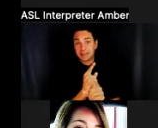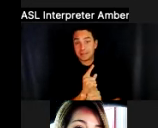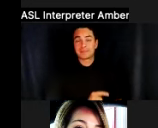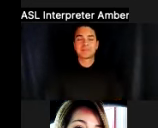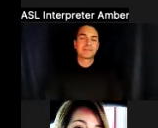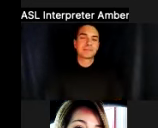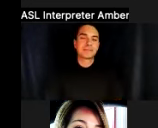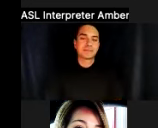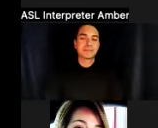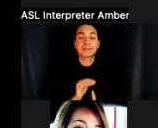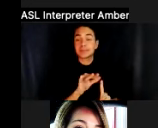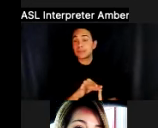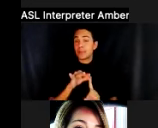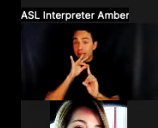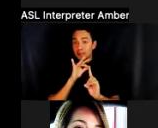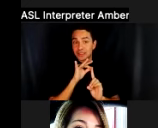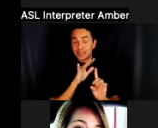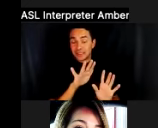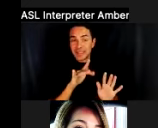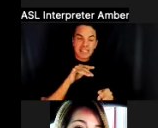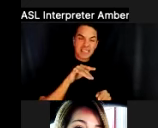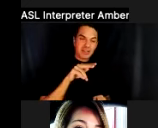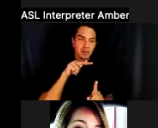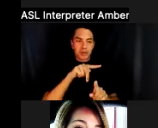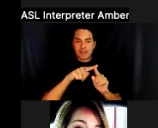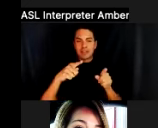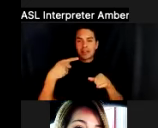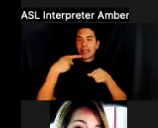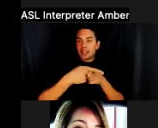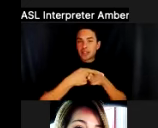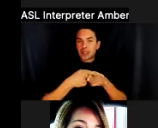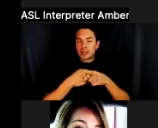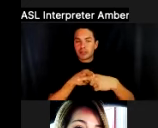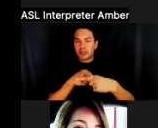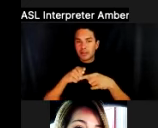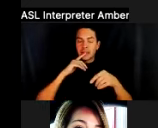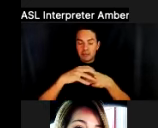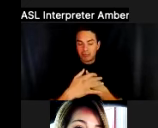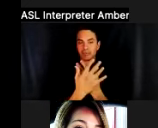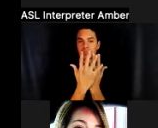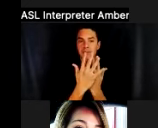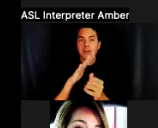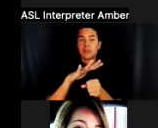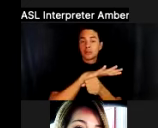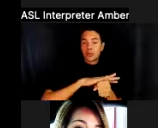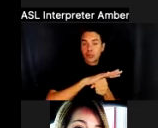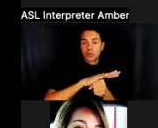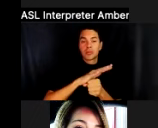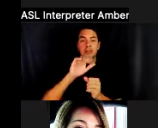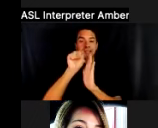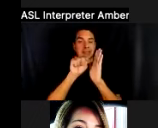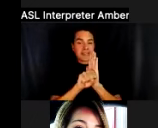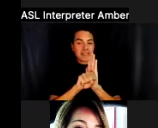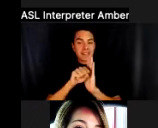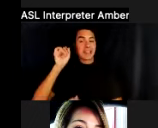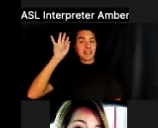especially when we're looking at sort of the intersections with local, community, state, and federal policy, and